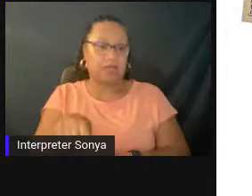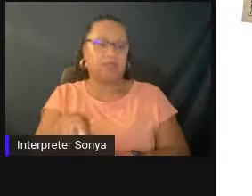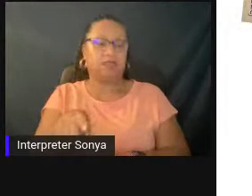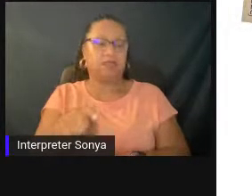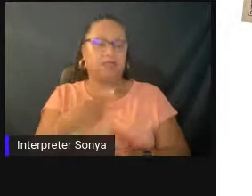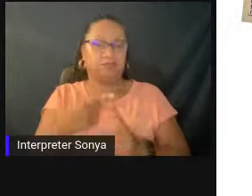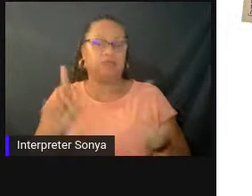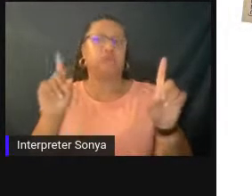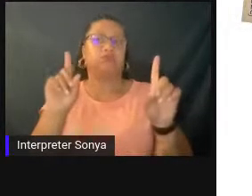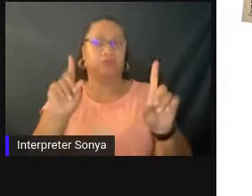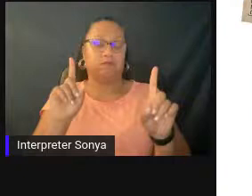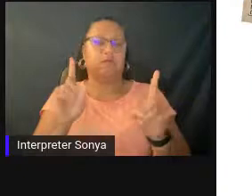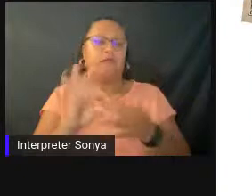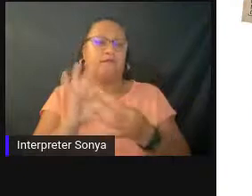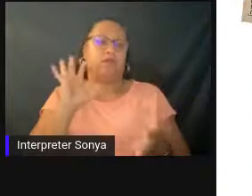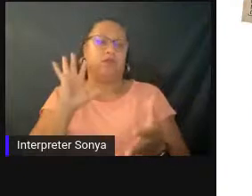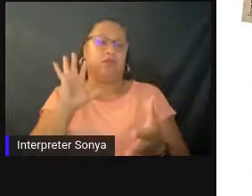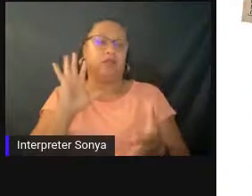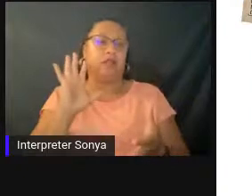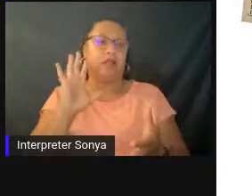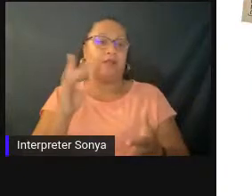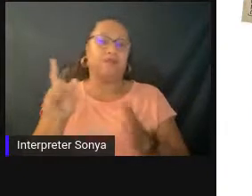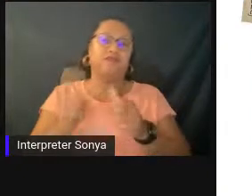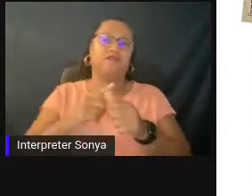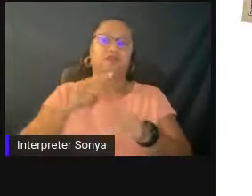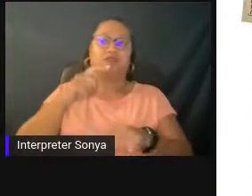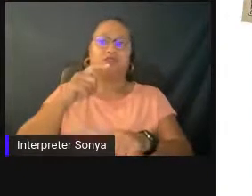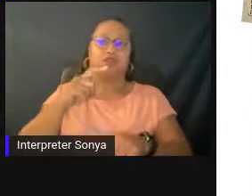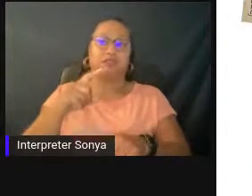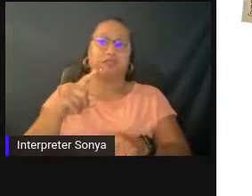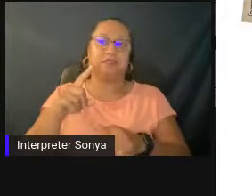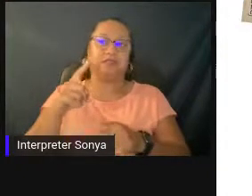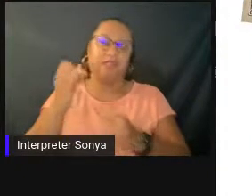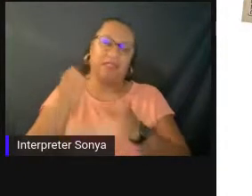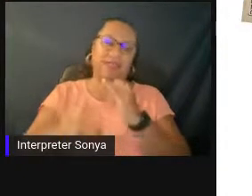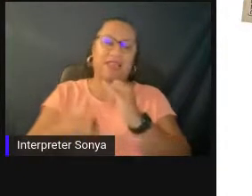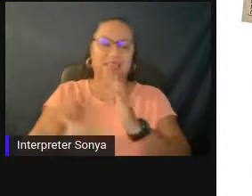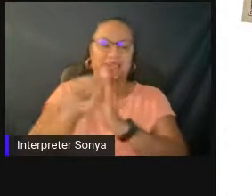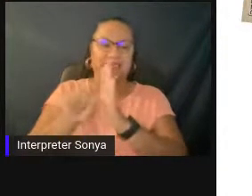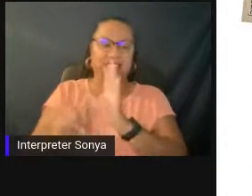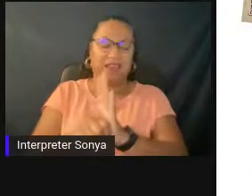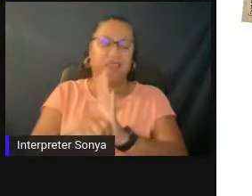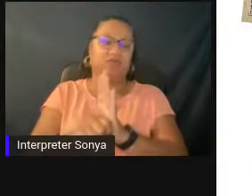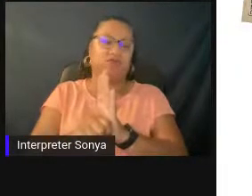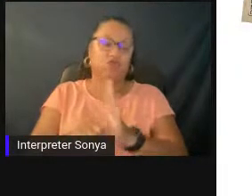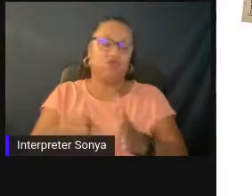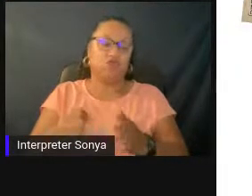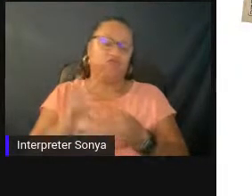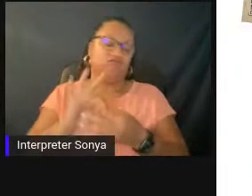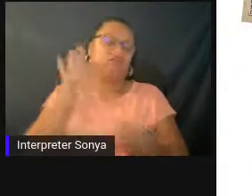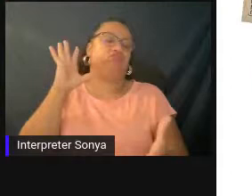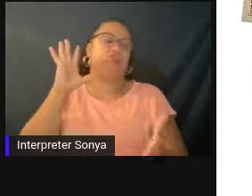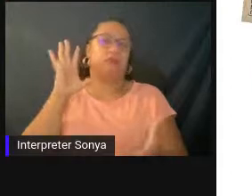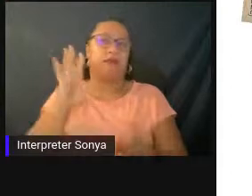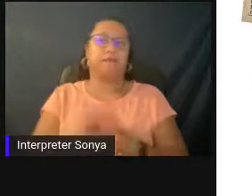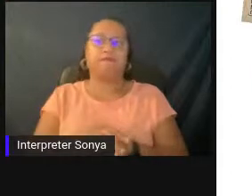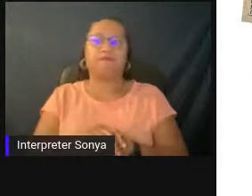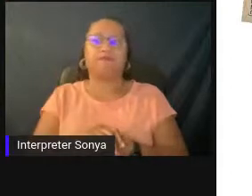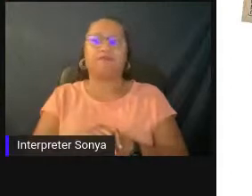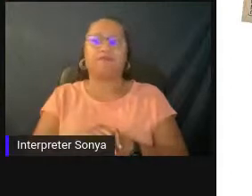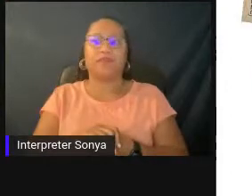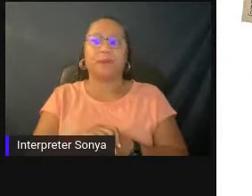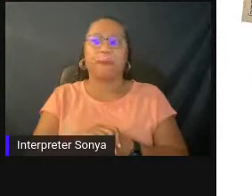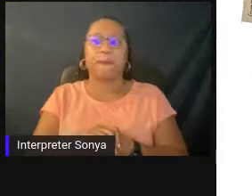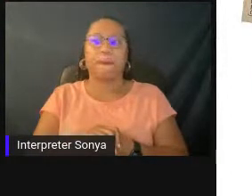Juneteenth, statewide. The inaugural Juneteenth to commemorate the official